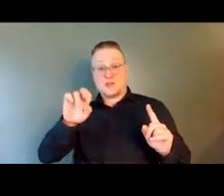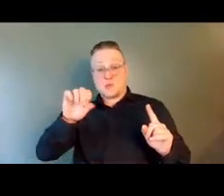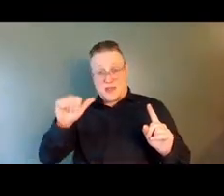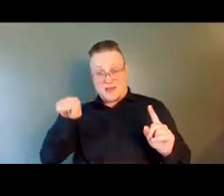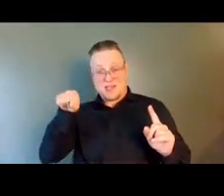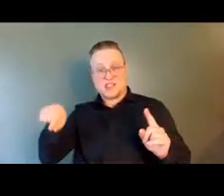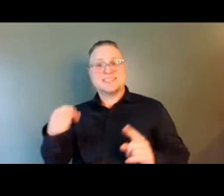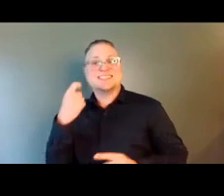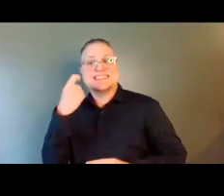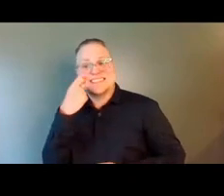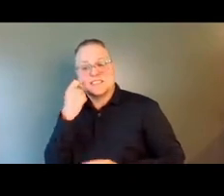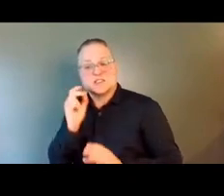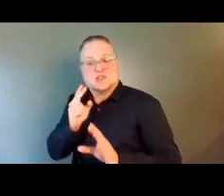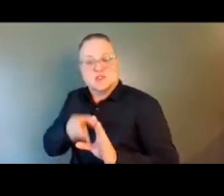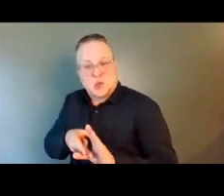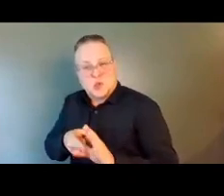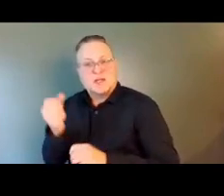role.